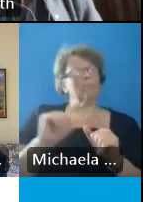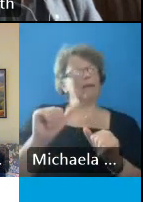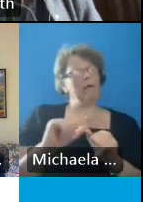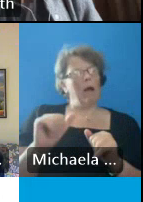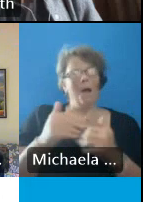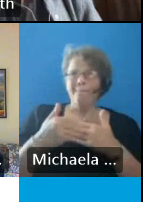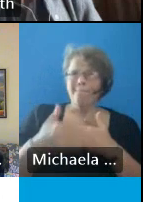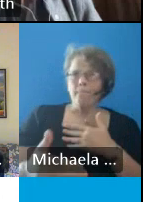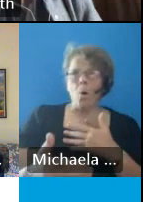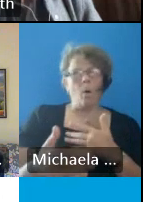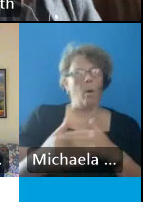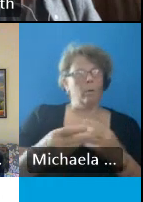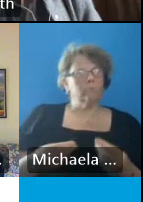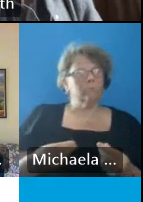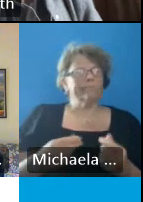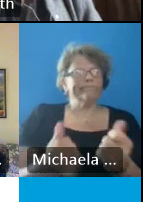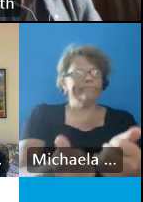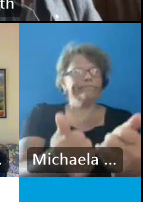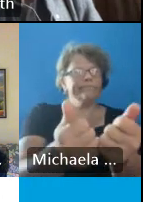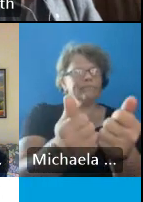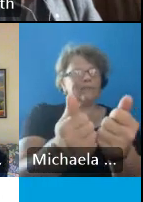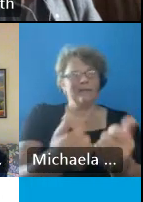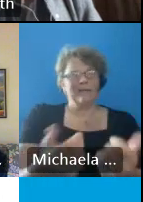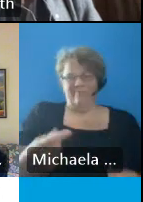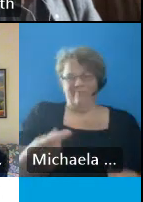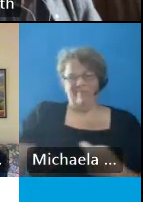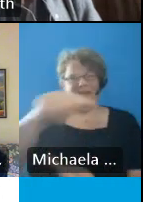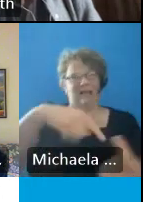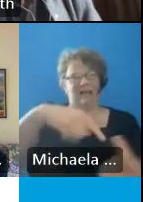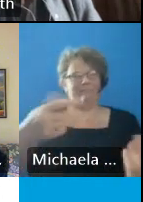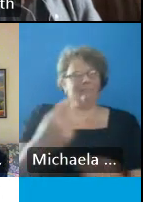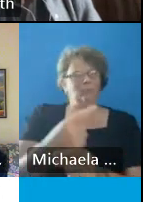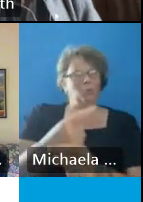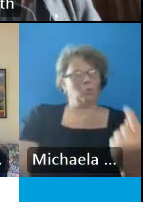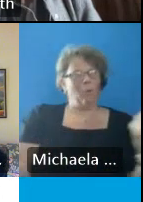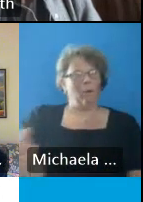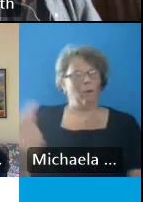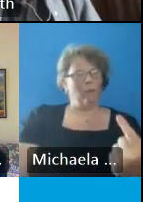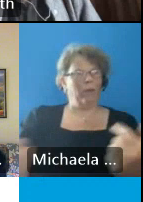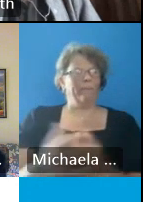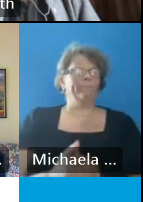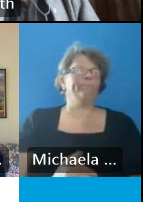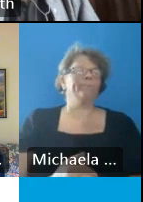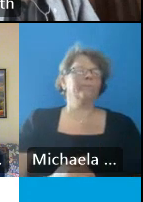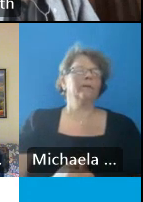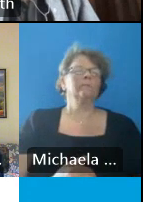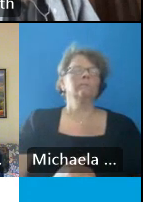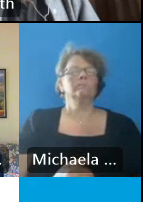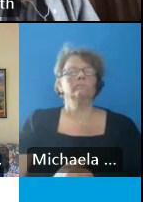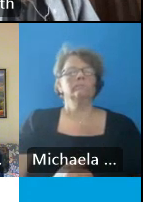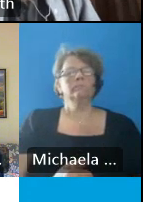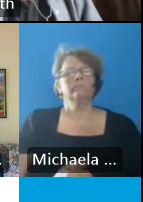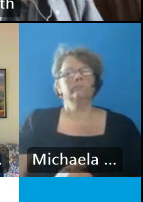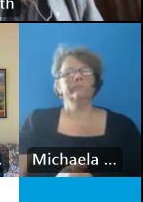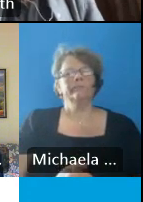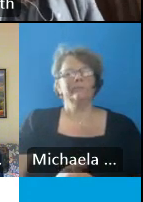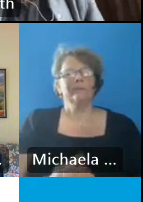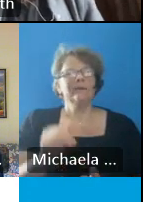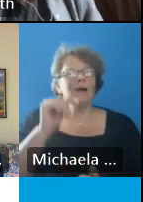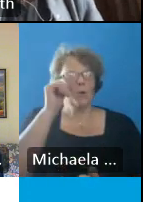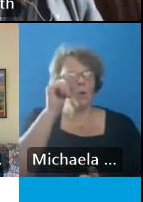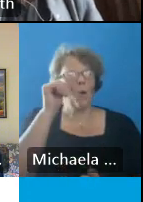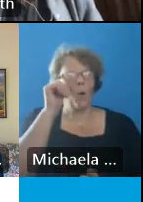sort of services and outcomes are talking to each other? So that's another key area for us as well. So we know we have a number